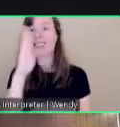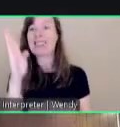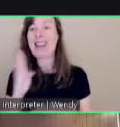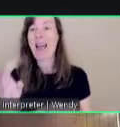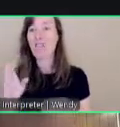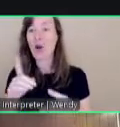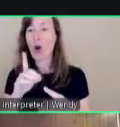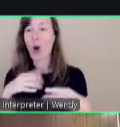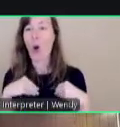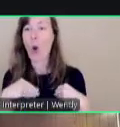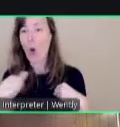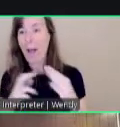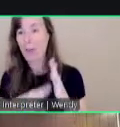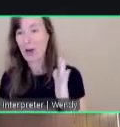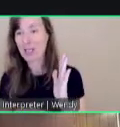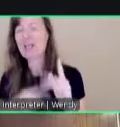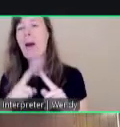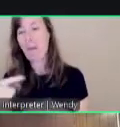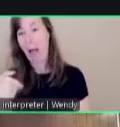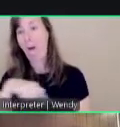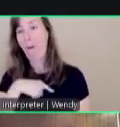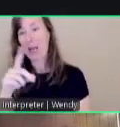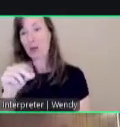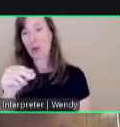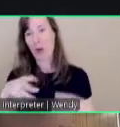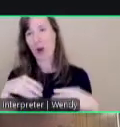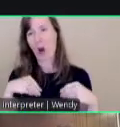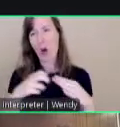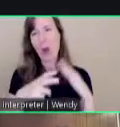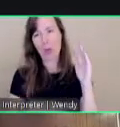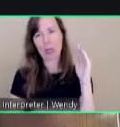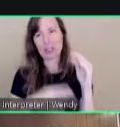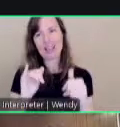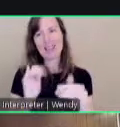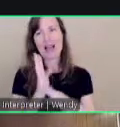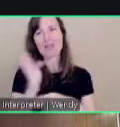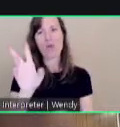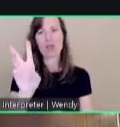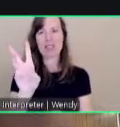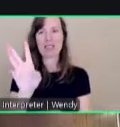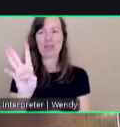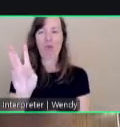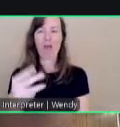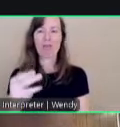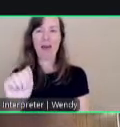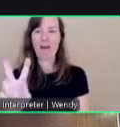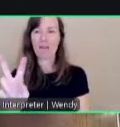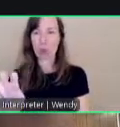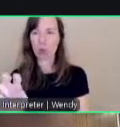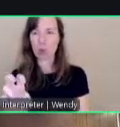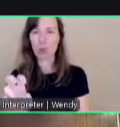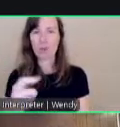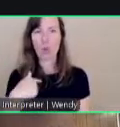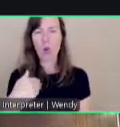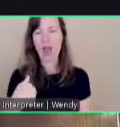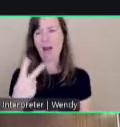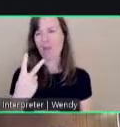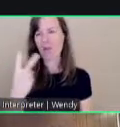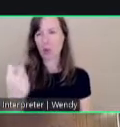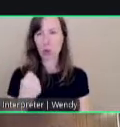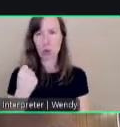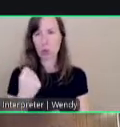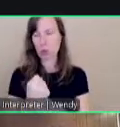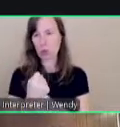and that's over the 64th Avenue. We get a biannual or every 2 years a